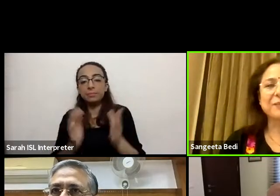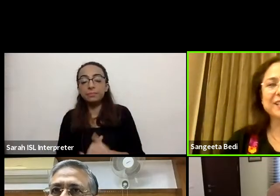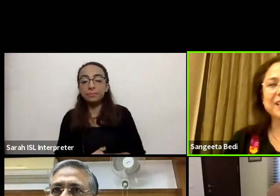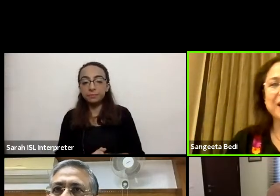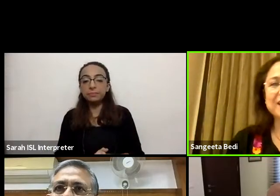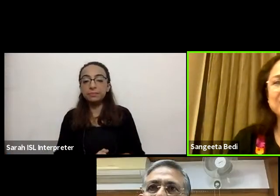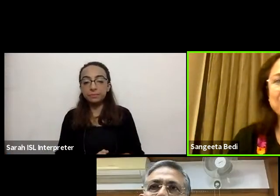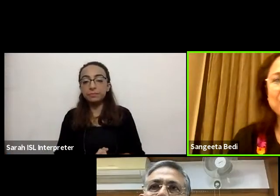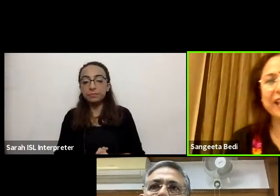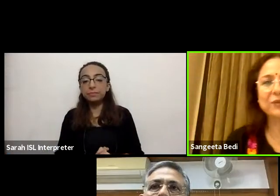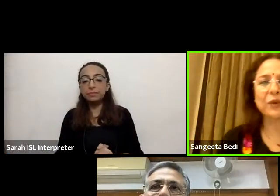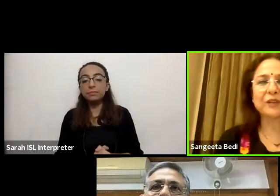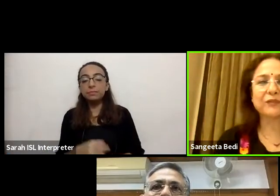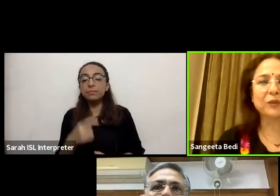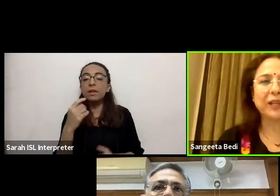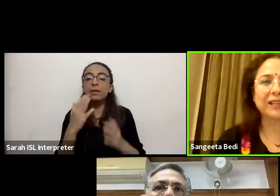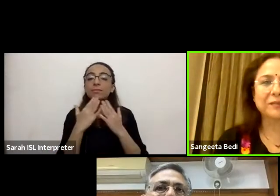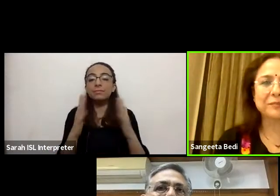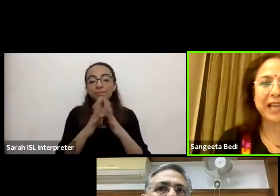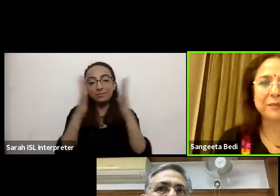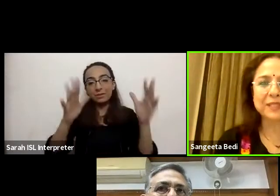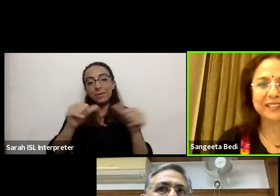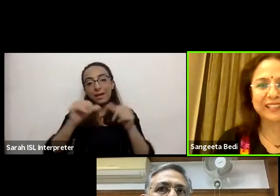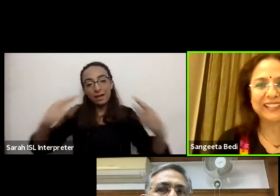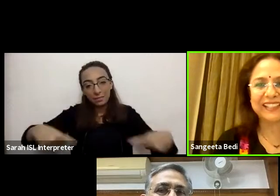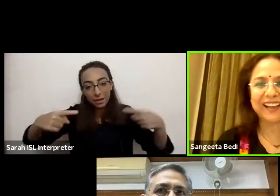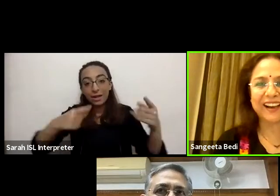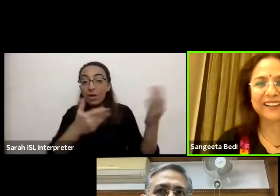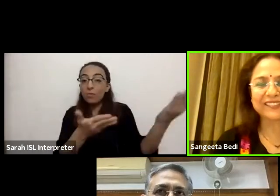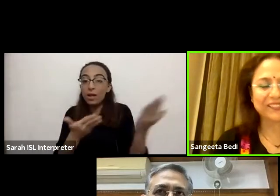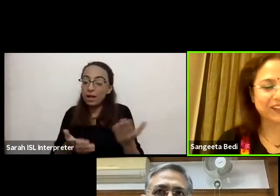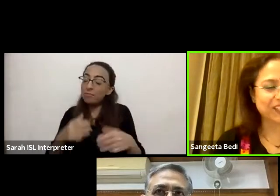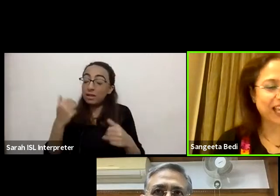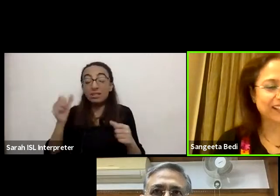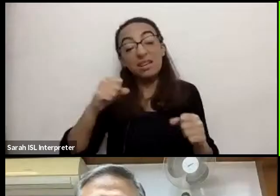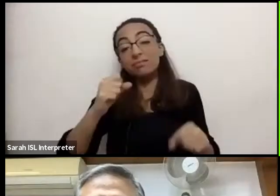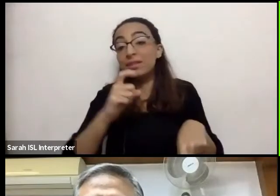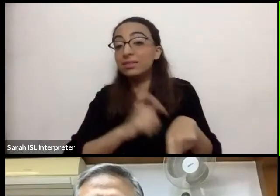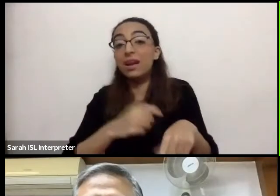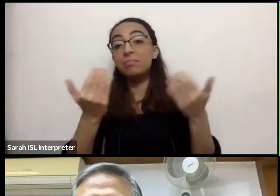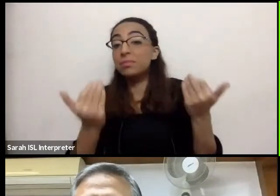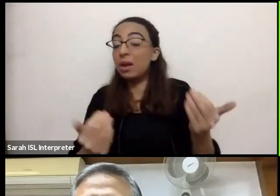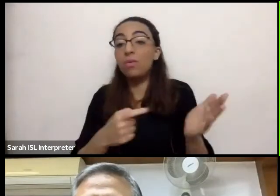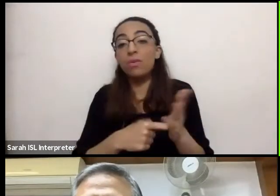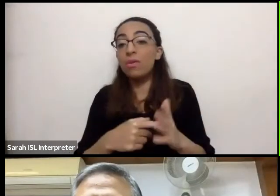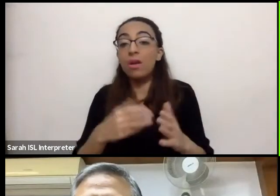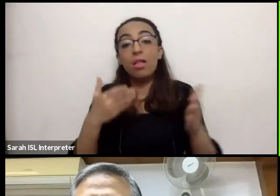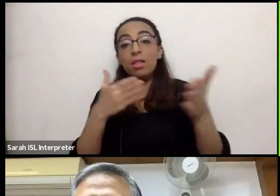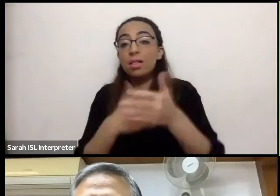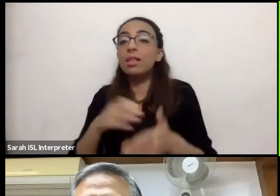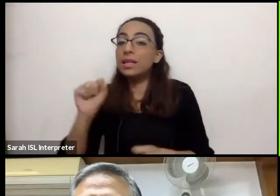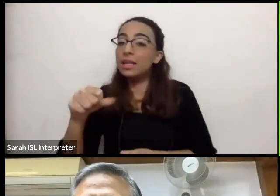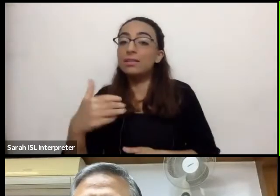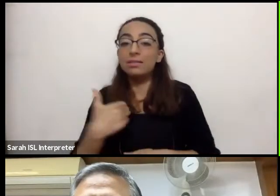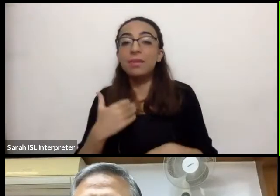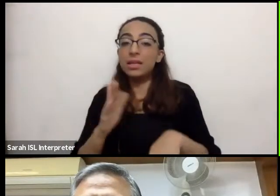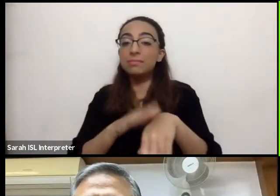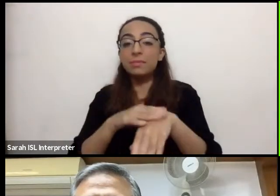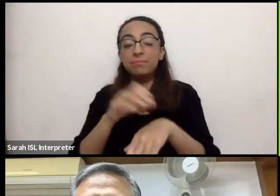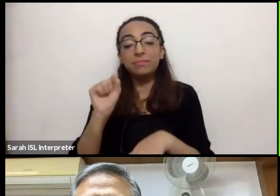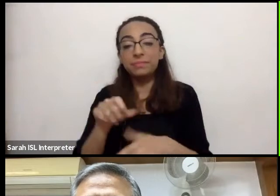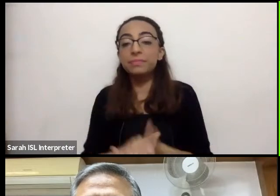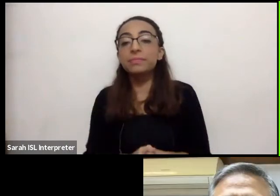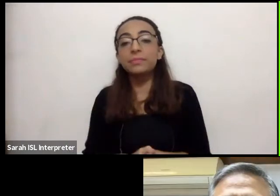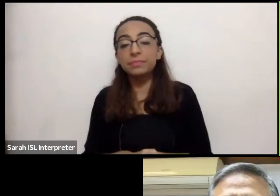Thank you very much, Armanji, for that wonderful welcome. Times indeed are very challenging, as we can all experience.